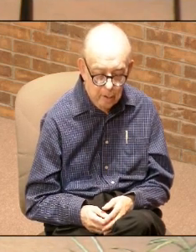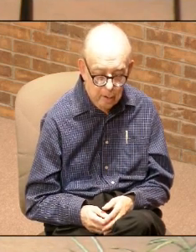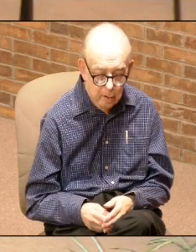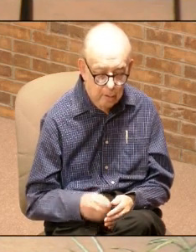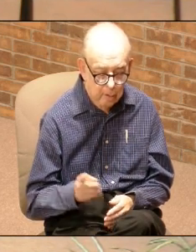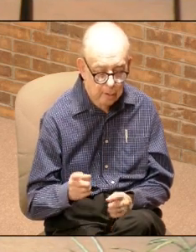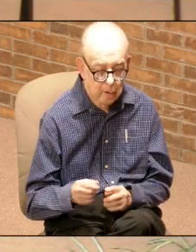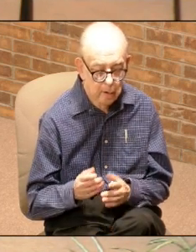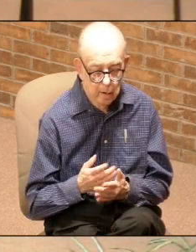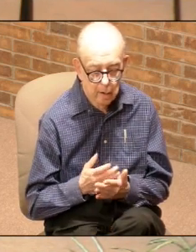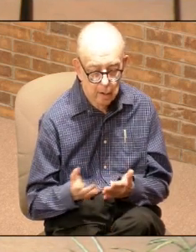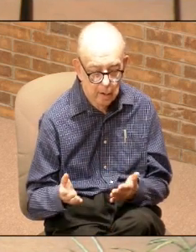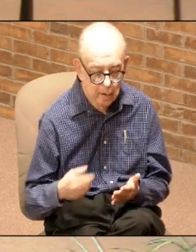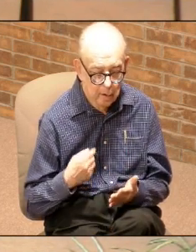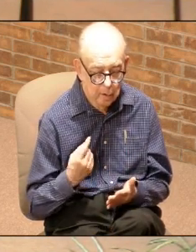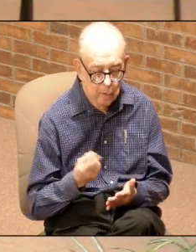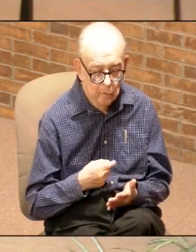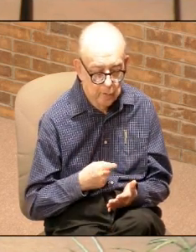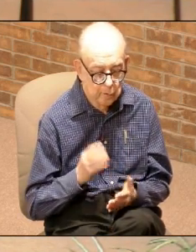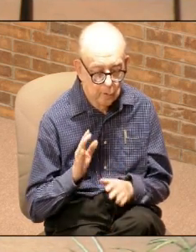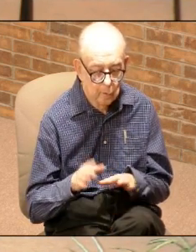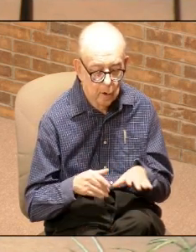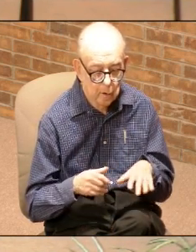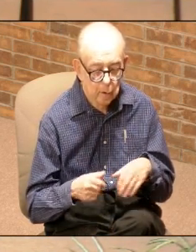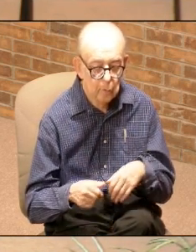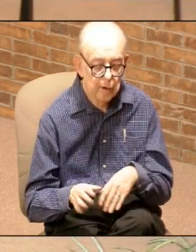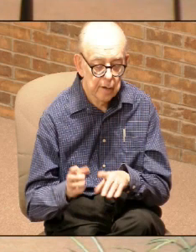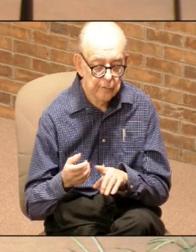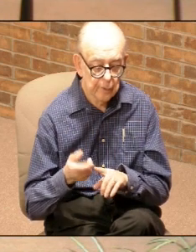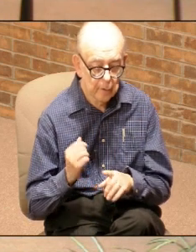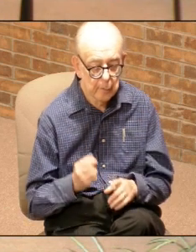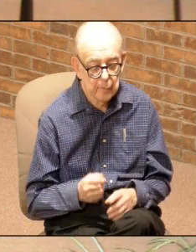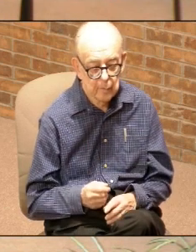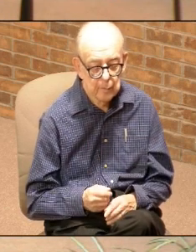then there's certain things that we're going to walk away from.